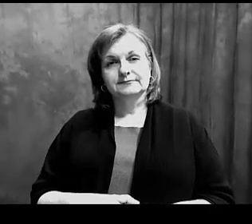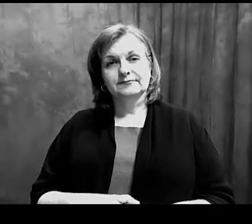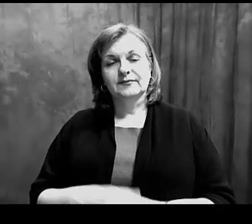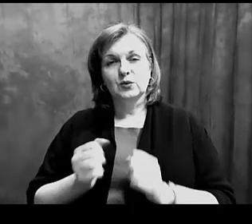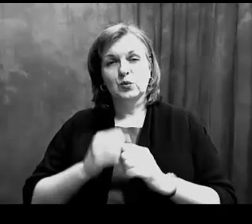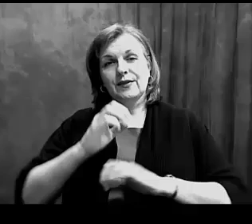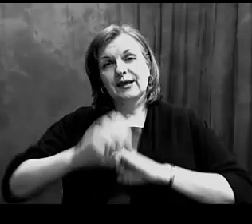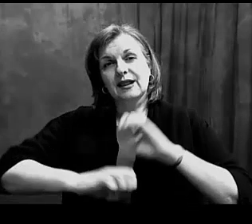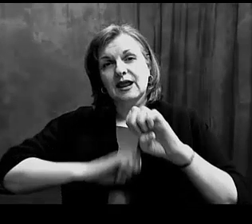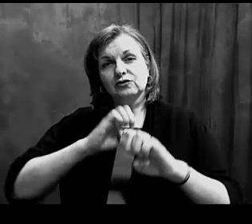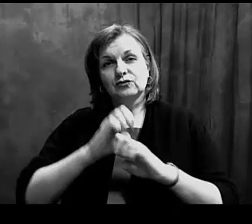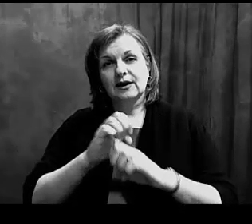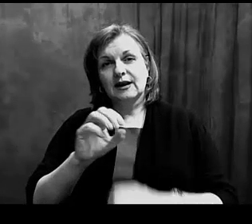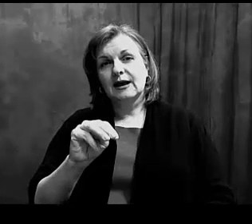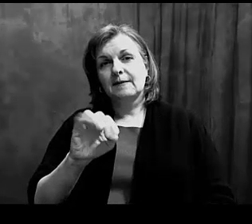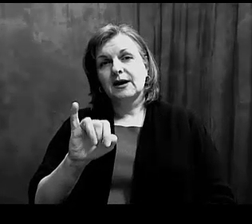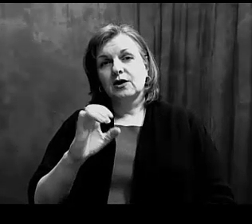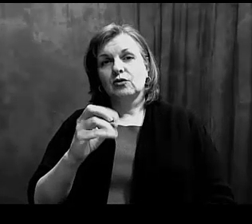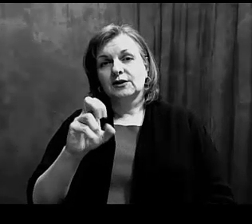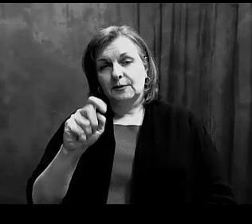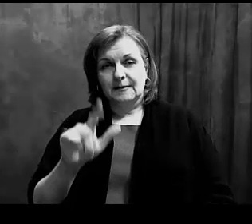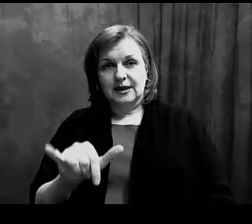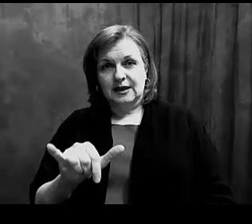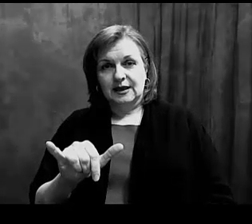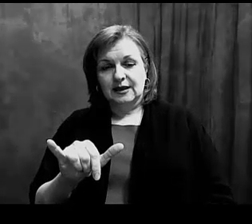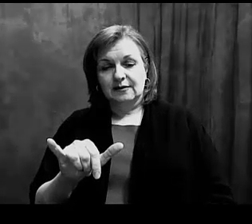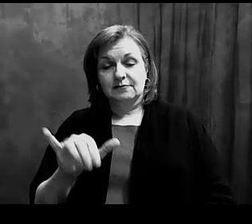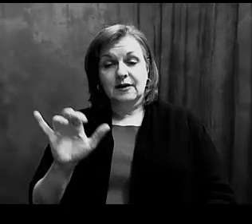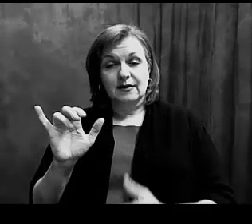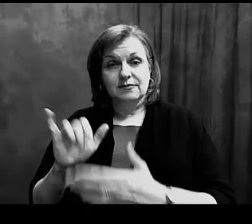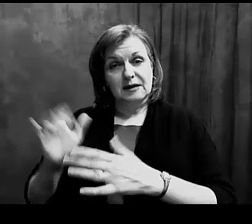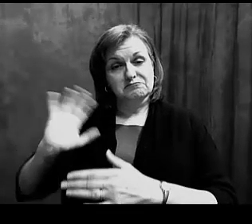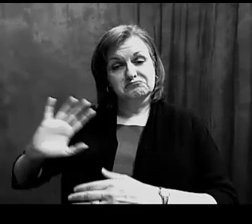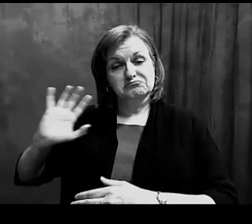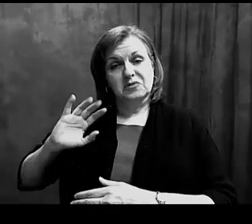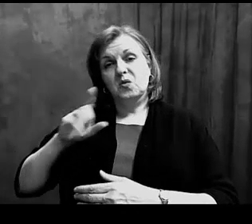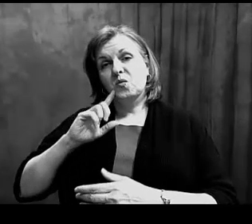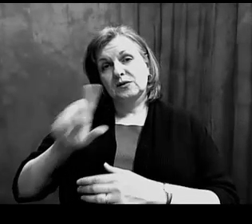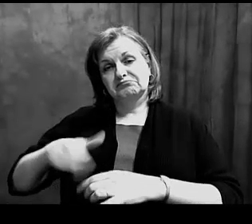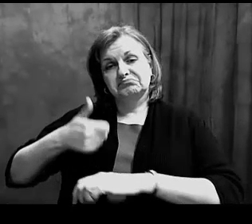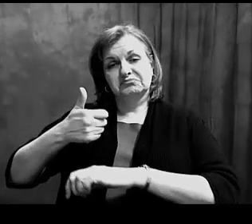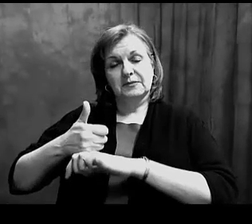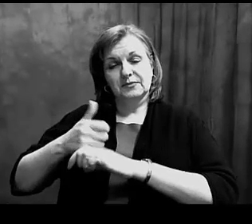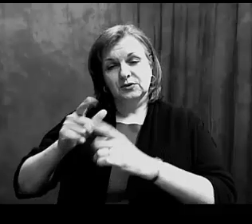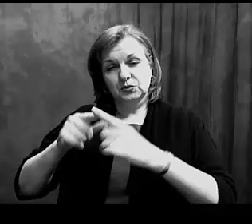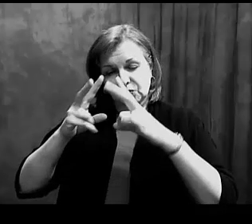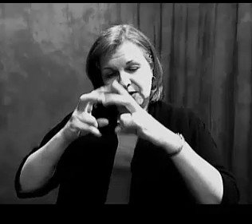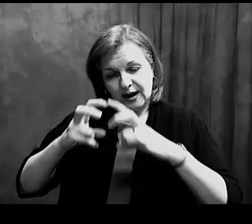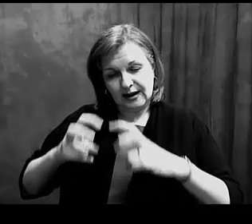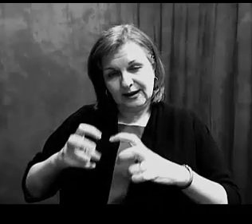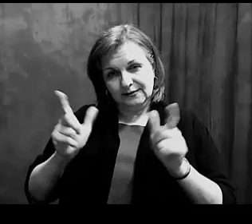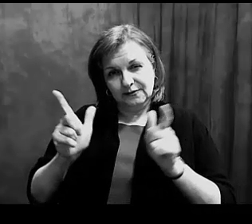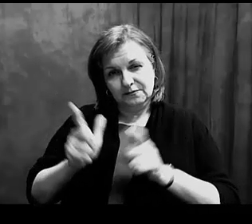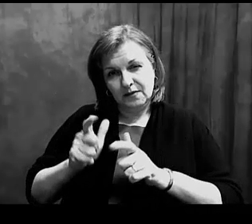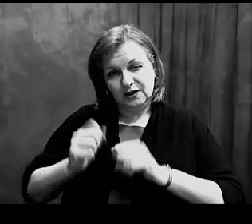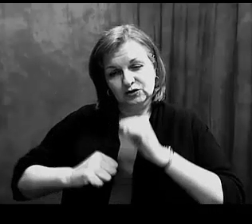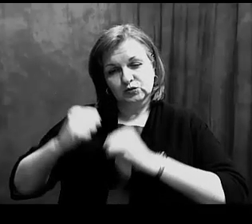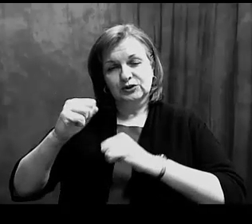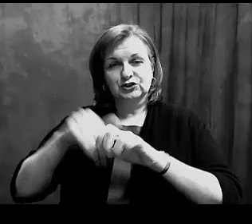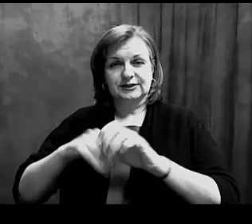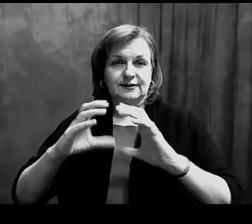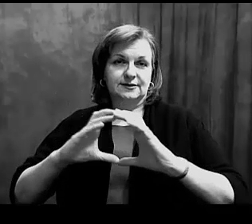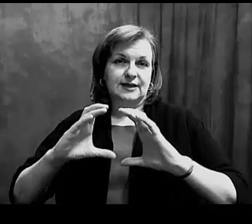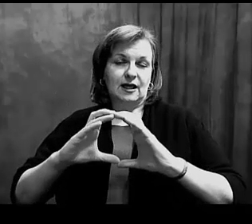units here. Okay, so with electron microscopy, actually was developed to start looking at the